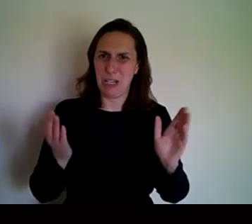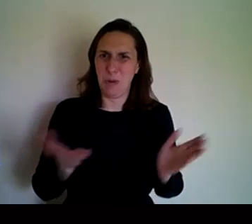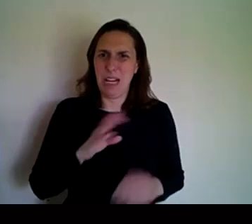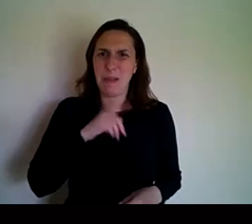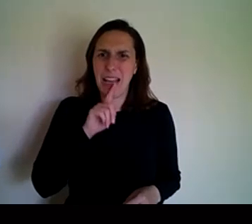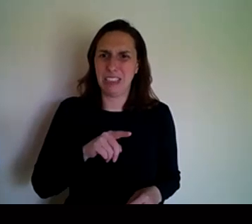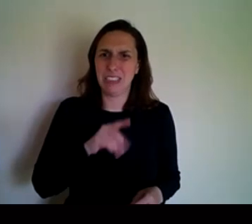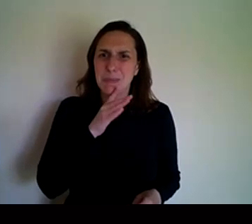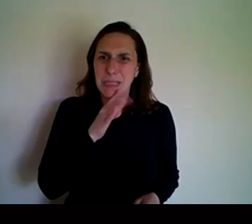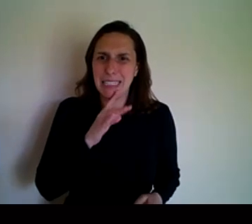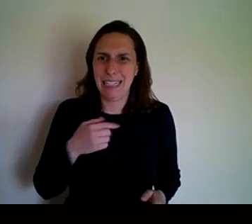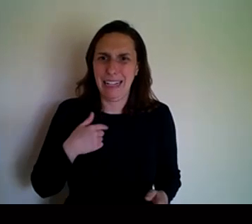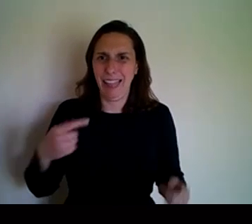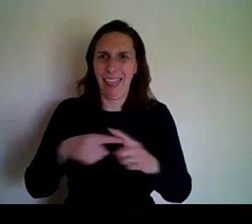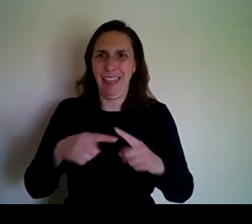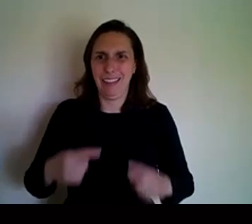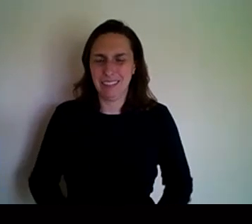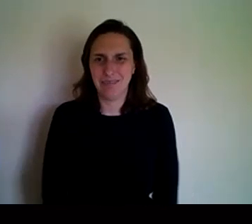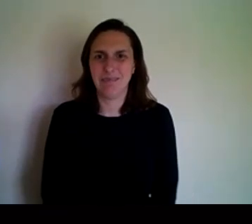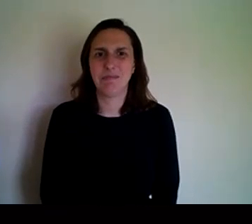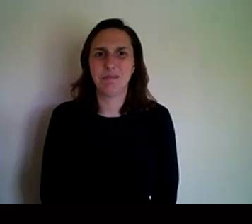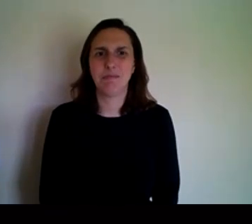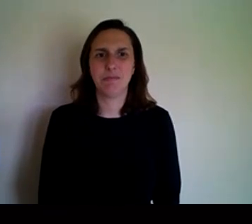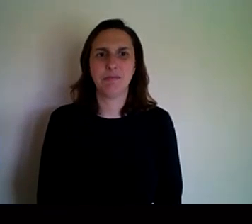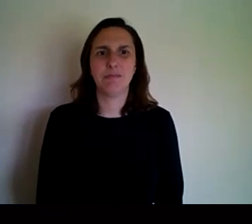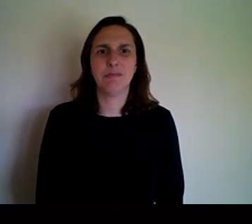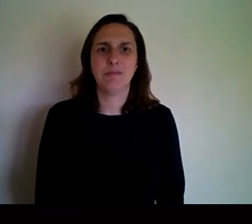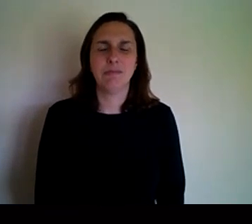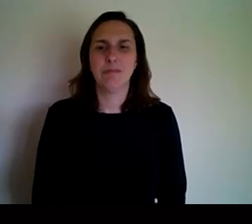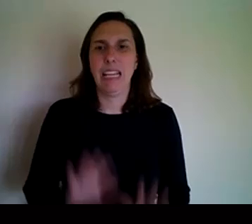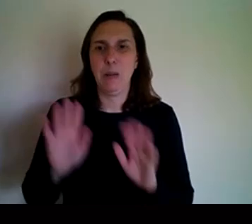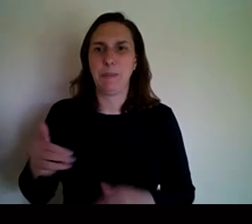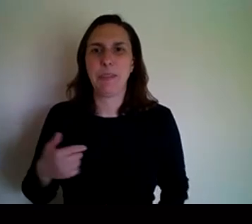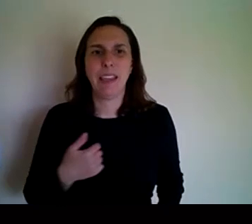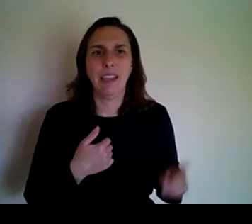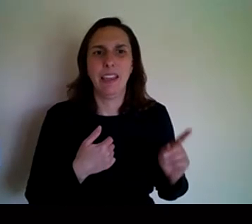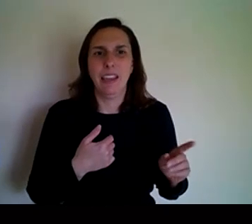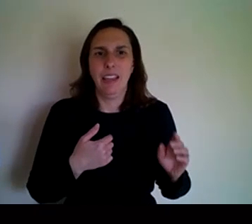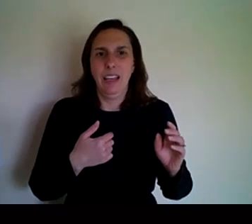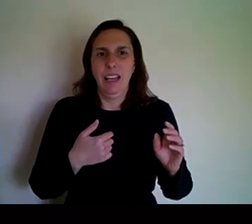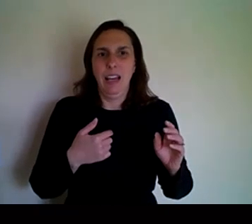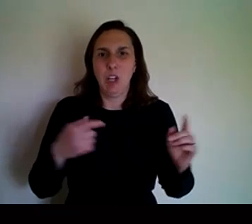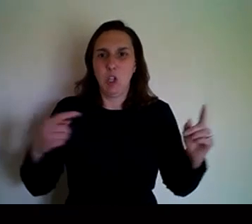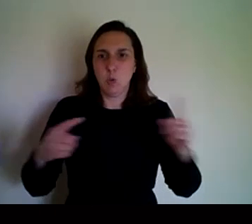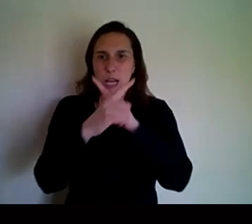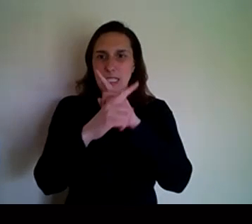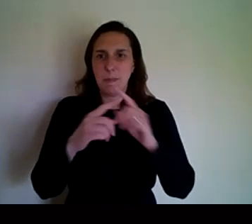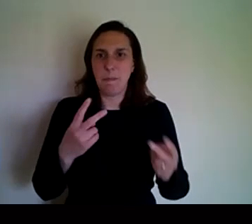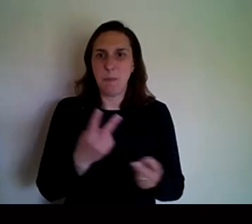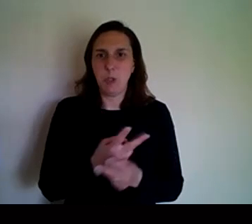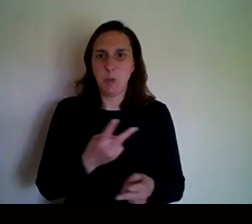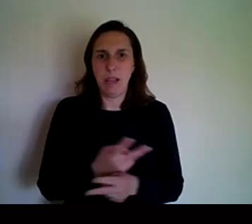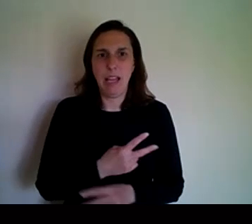My bad. So again, I'm going to cross multiply, and I get 0 equals 0.40